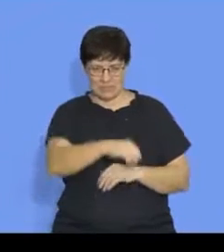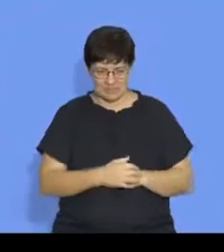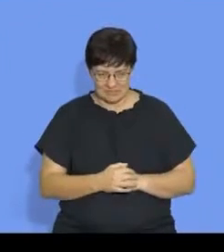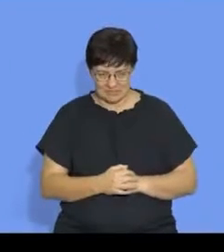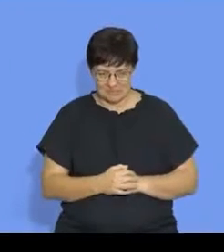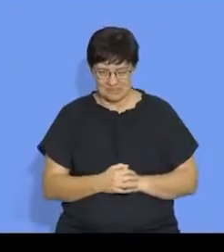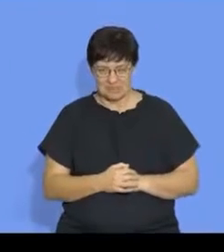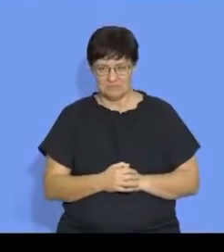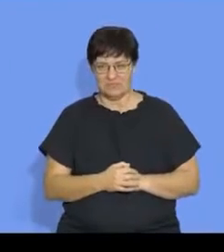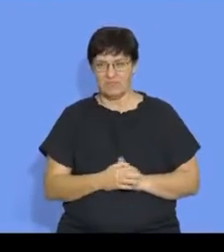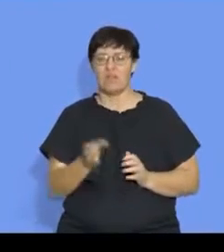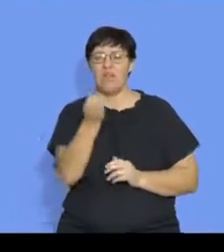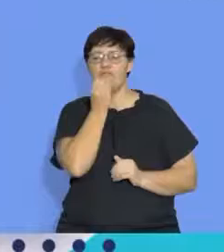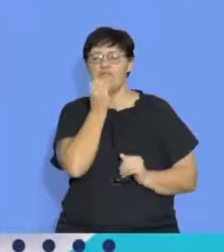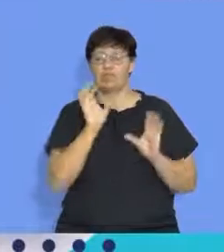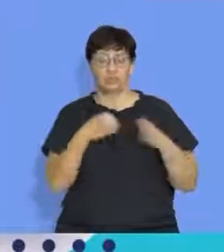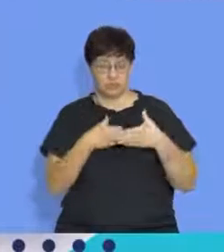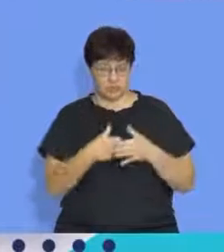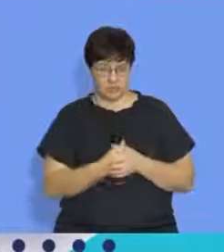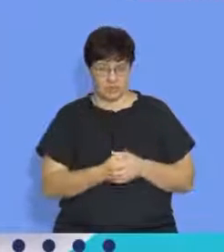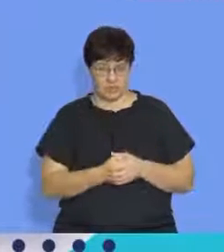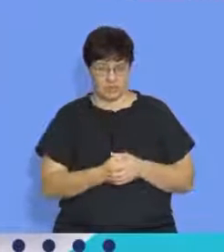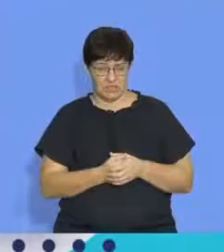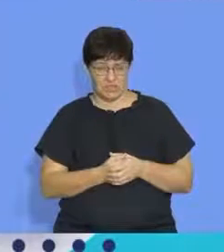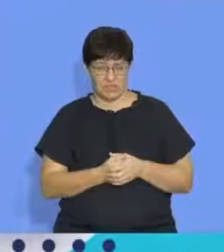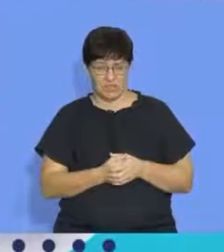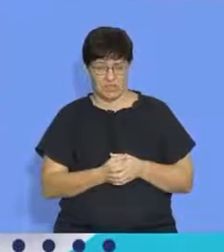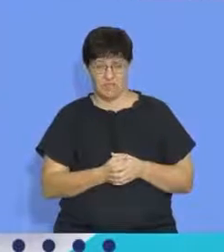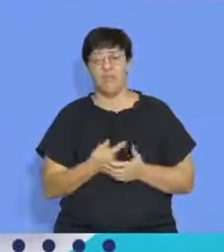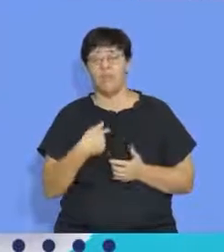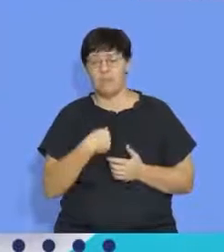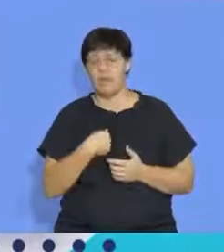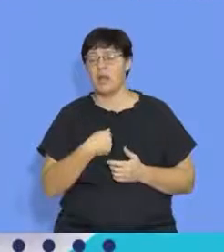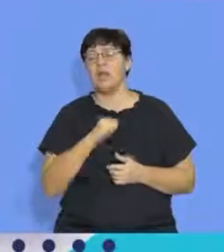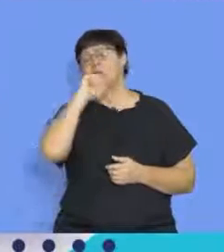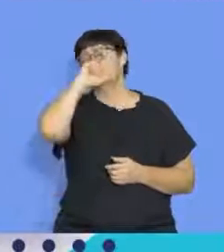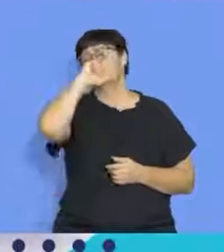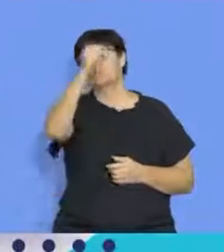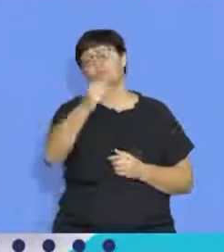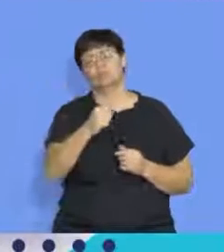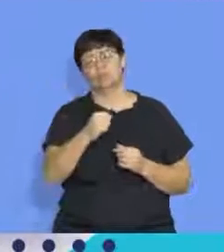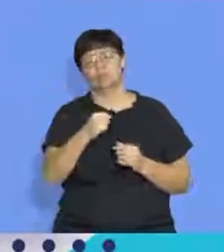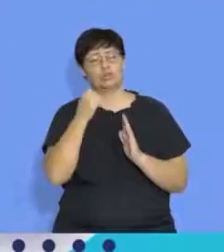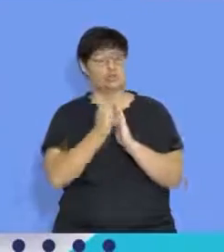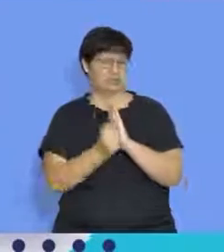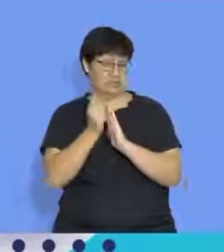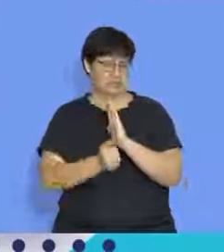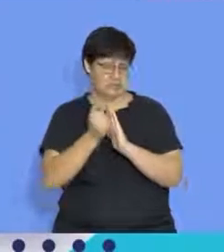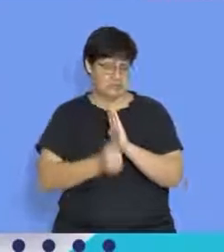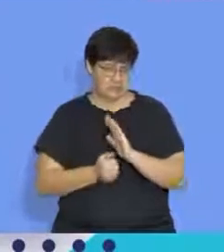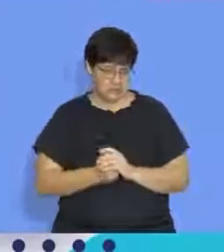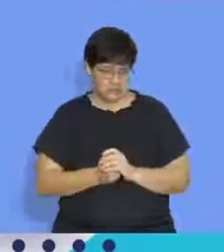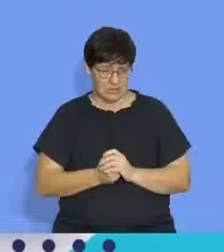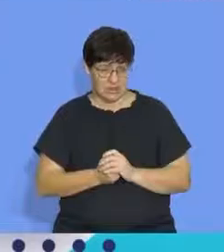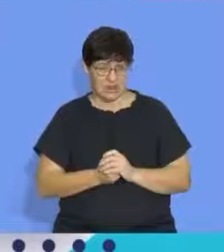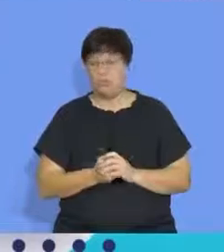Okay, this is a food group for me. For those of you, I love cheese. Cheese is the most amazing thing. I cannot live